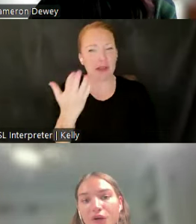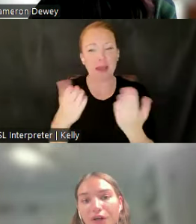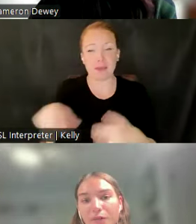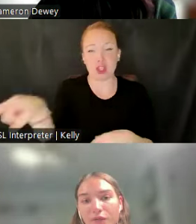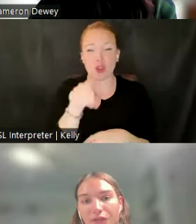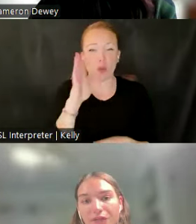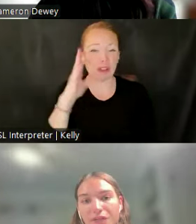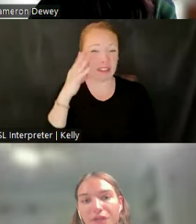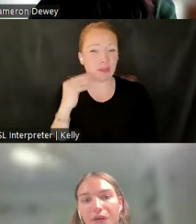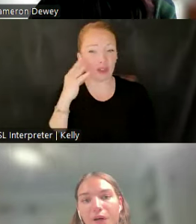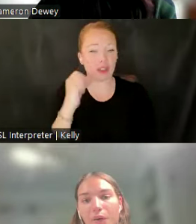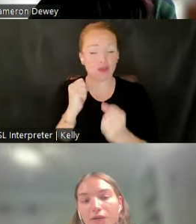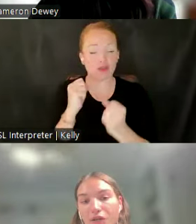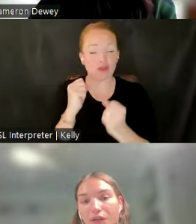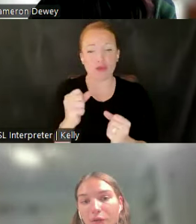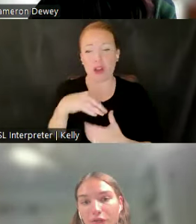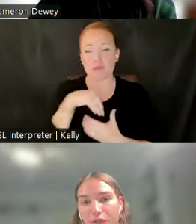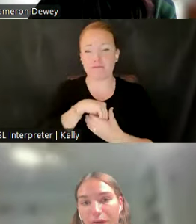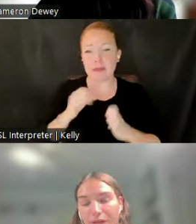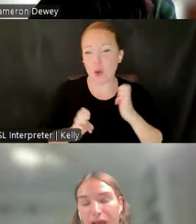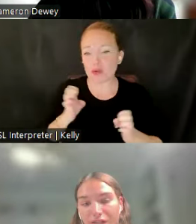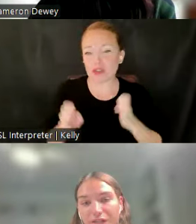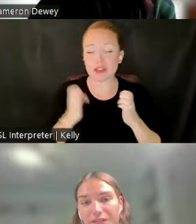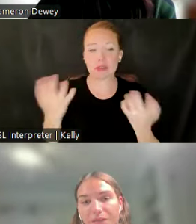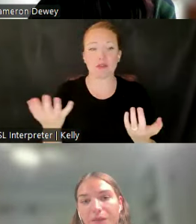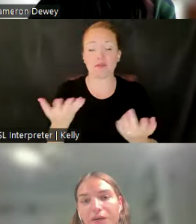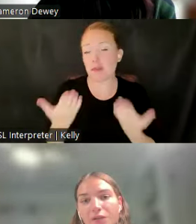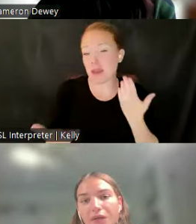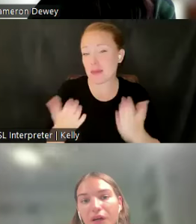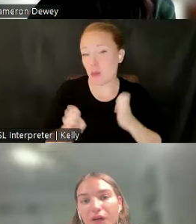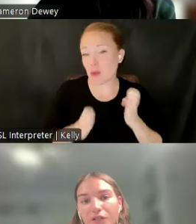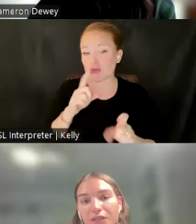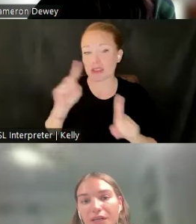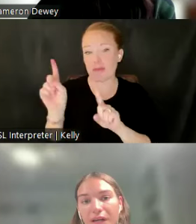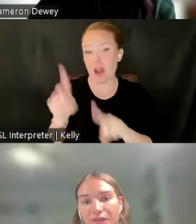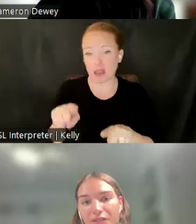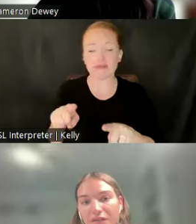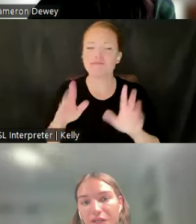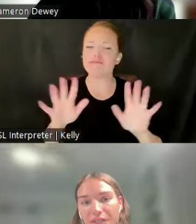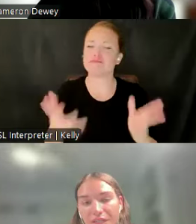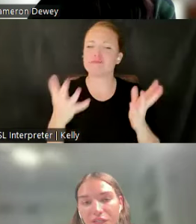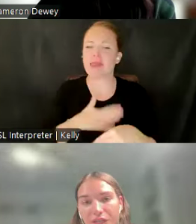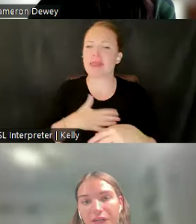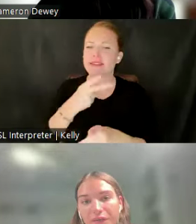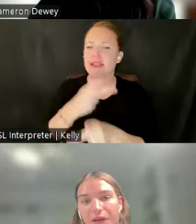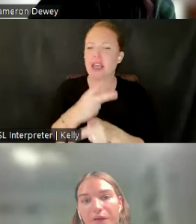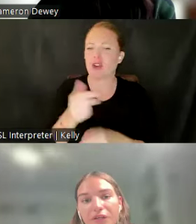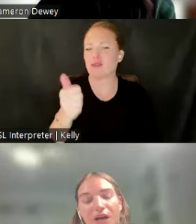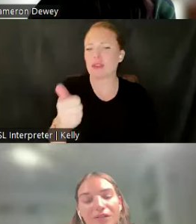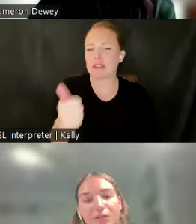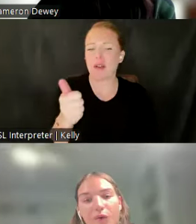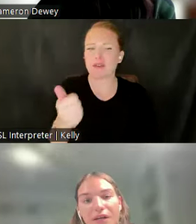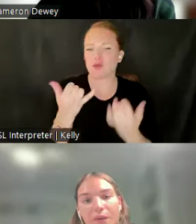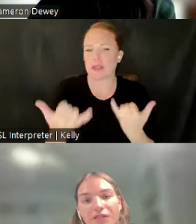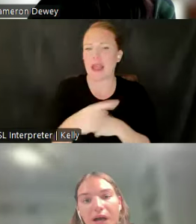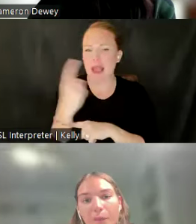experience strong emotions or strong emotional reactions. So we encourage you to take care of yourself during today's training and reach